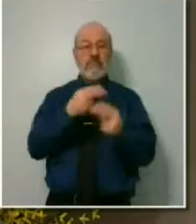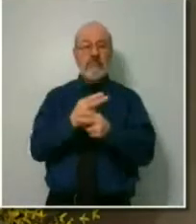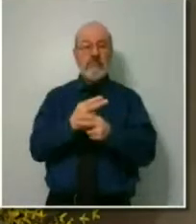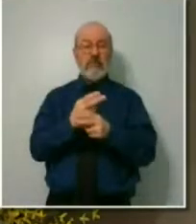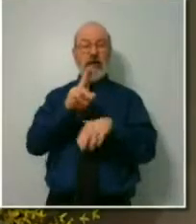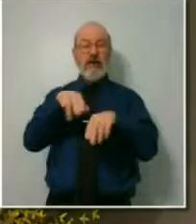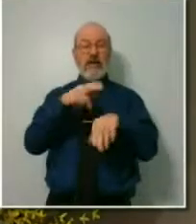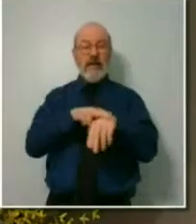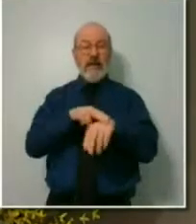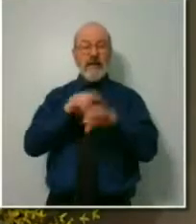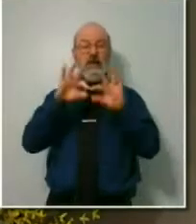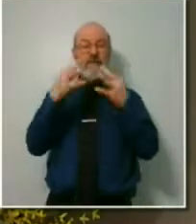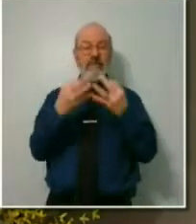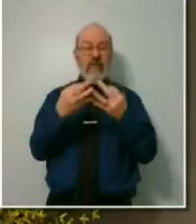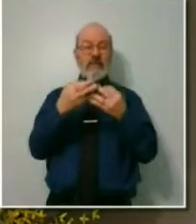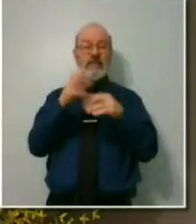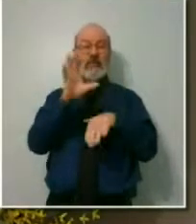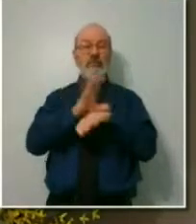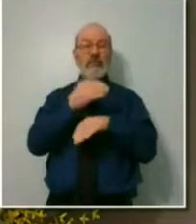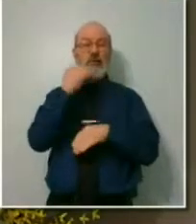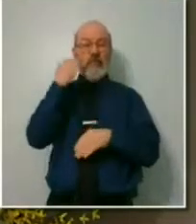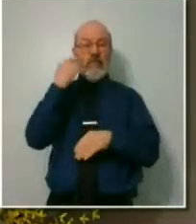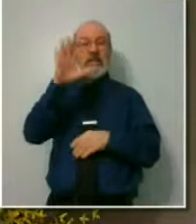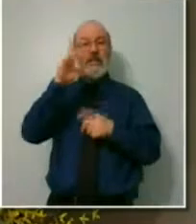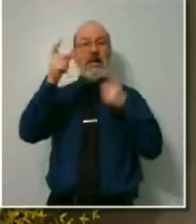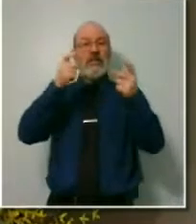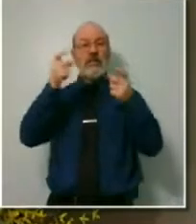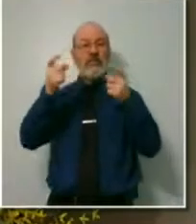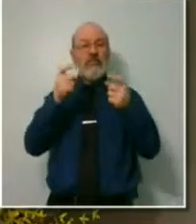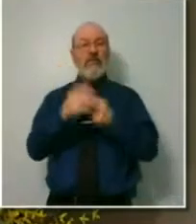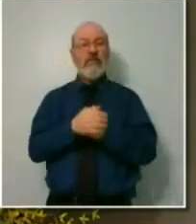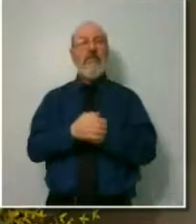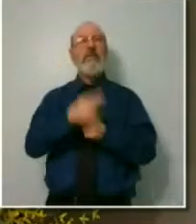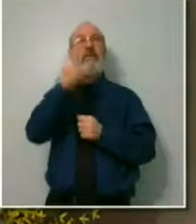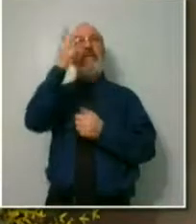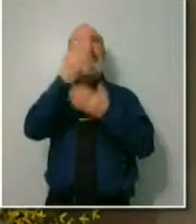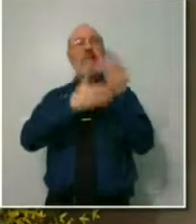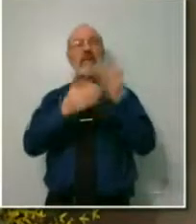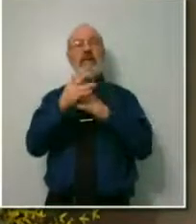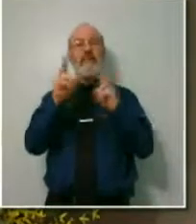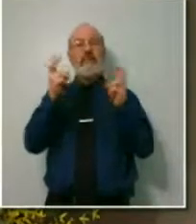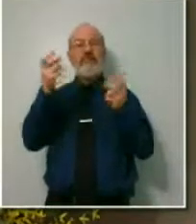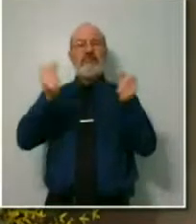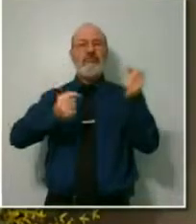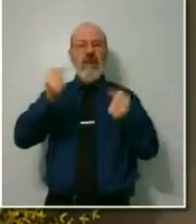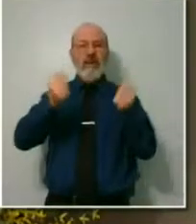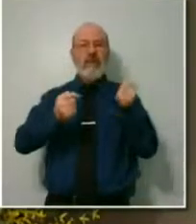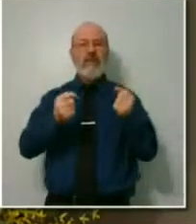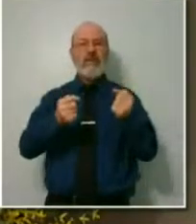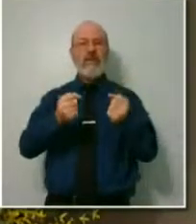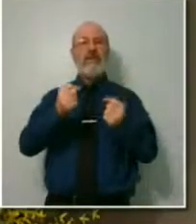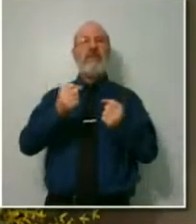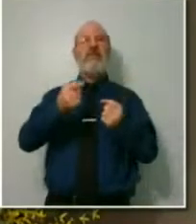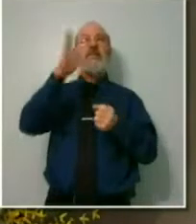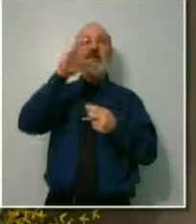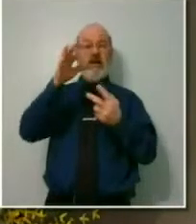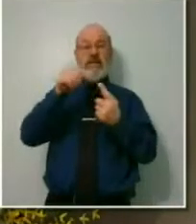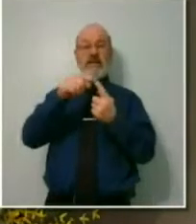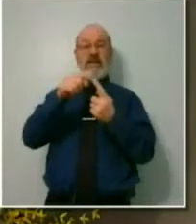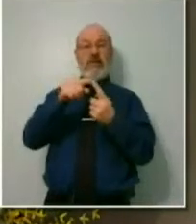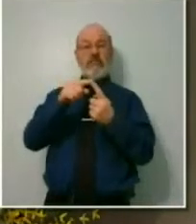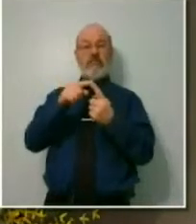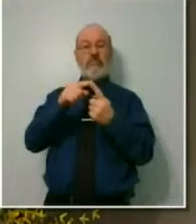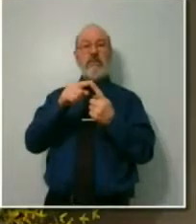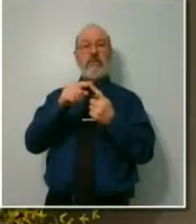our church, and our home. God is in control. It's his hand that's on the steering wheel. It's his finger that's moving